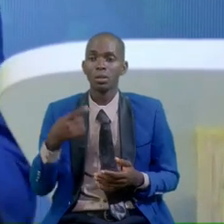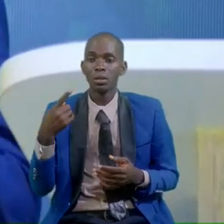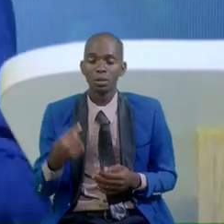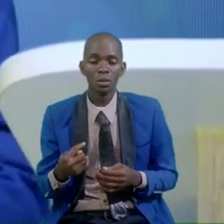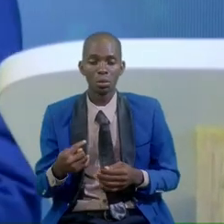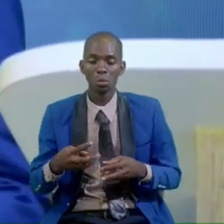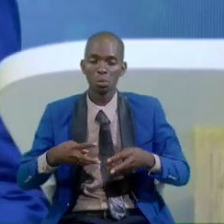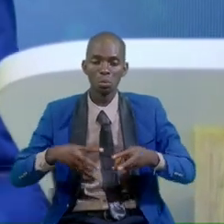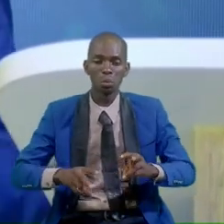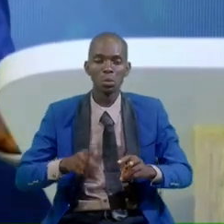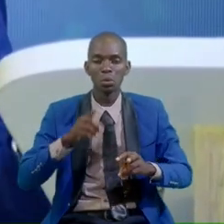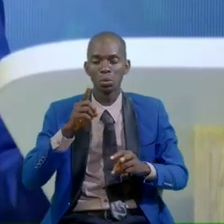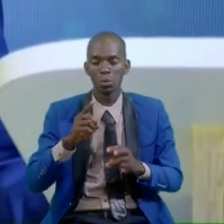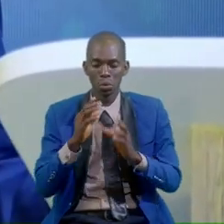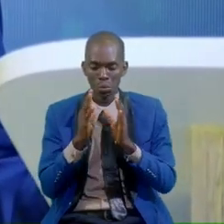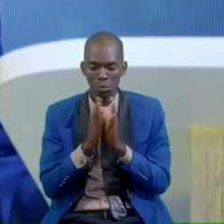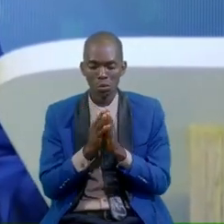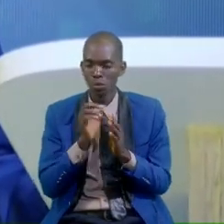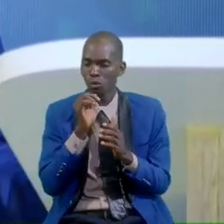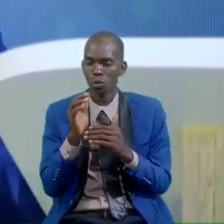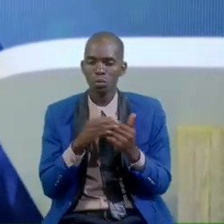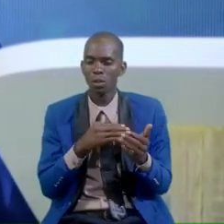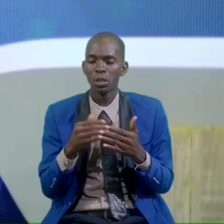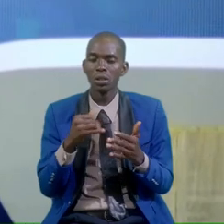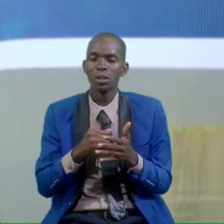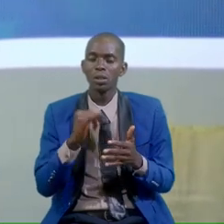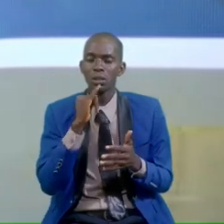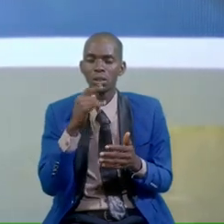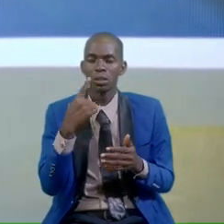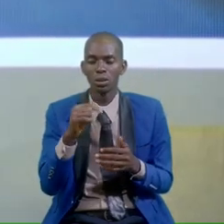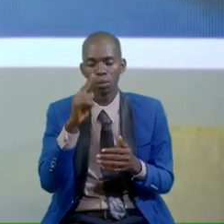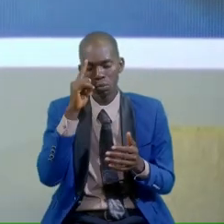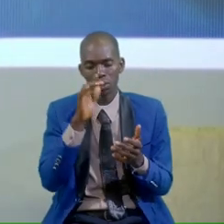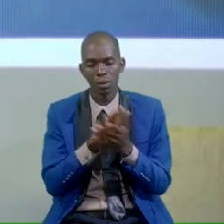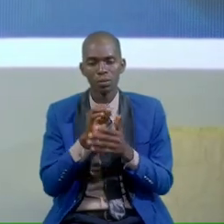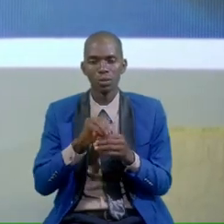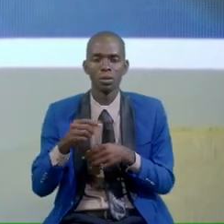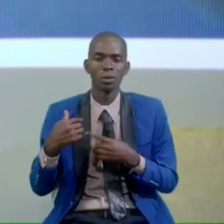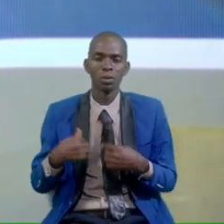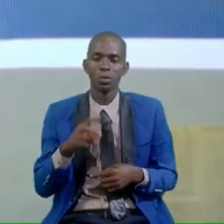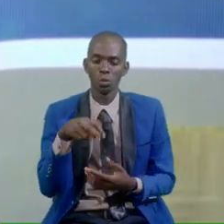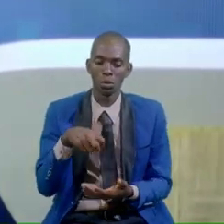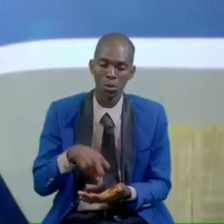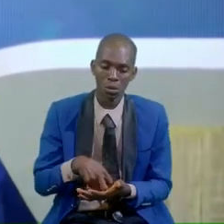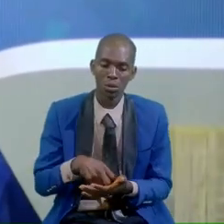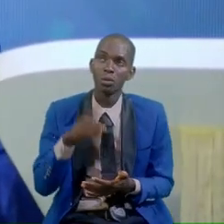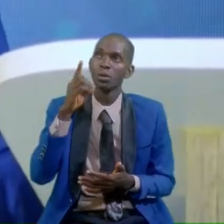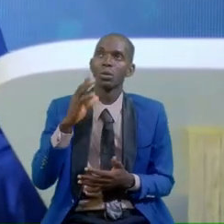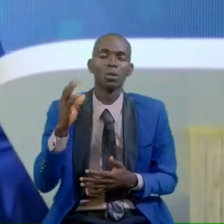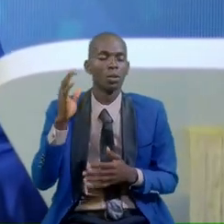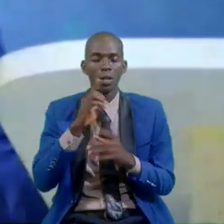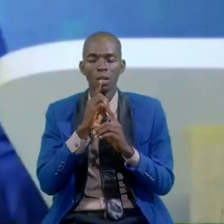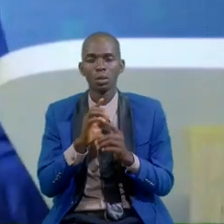not matter. It's the condition of your heart. You kneel, God answers prayer. You